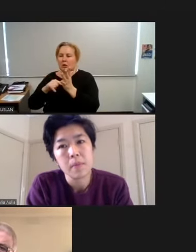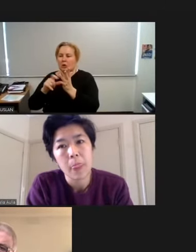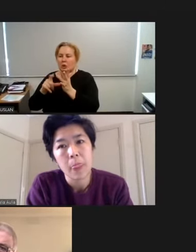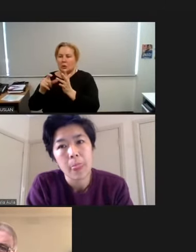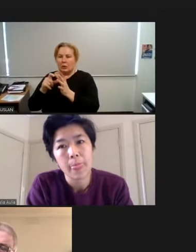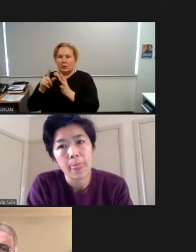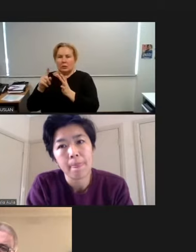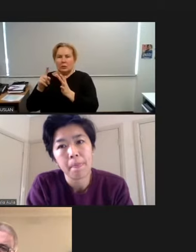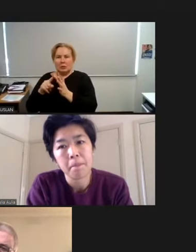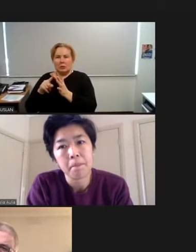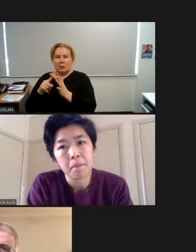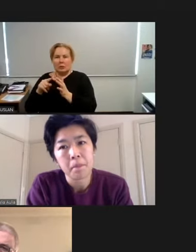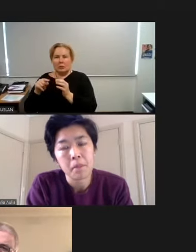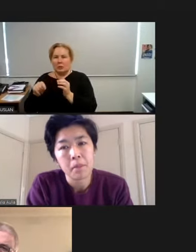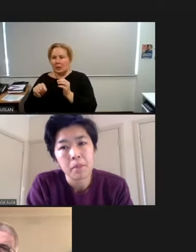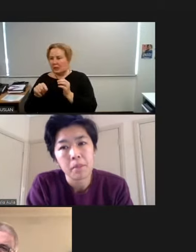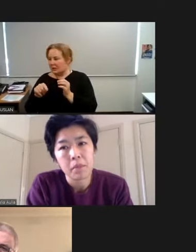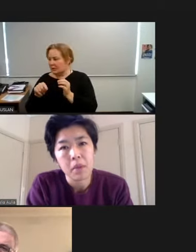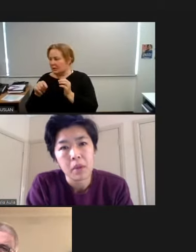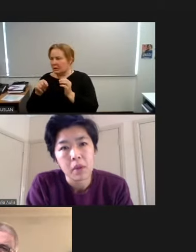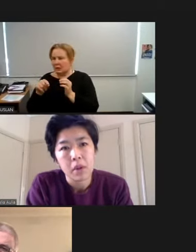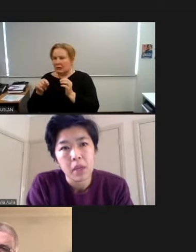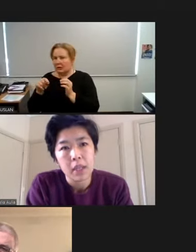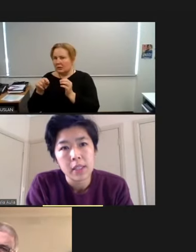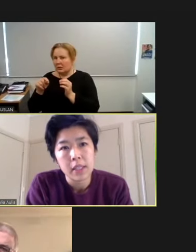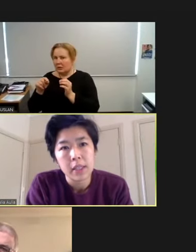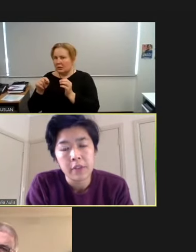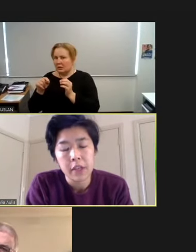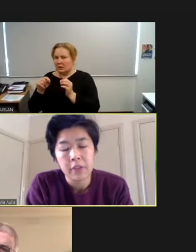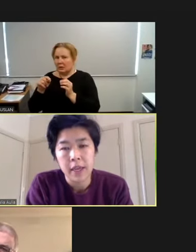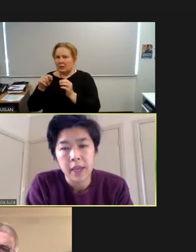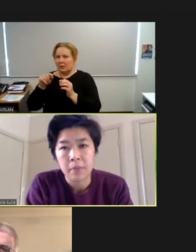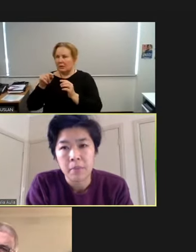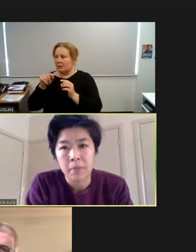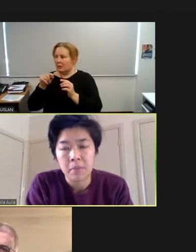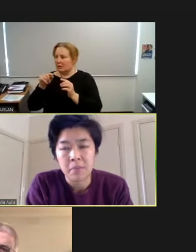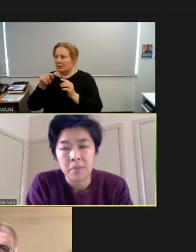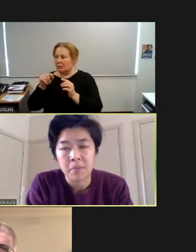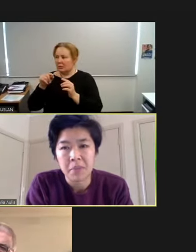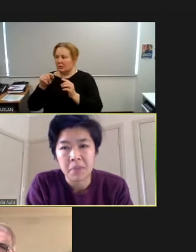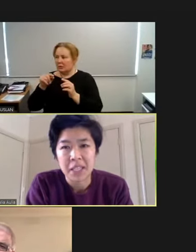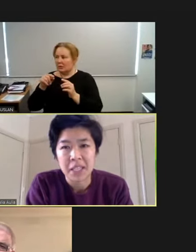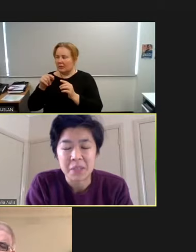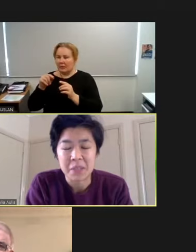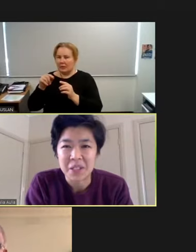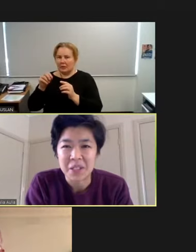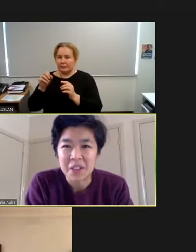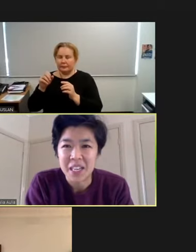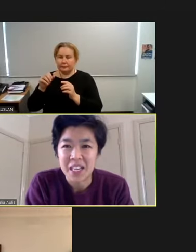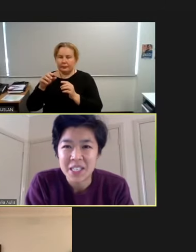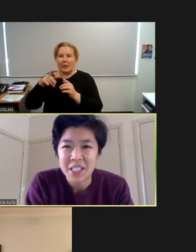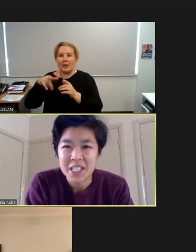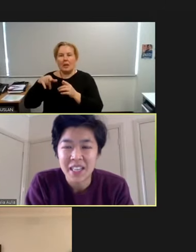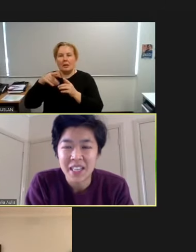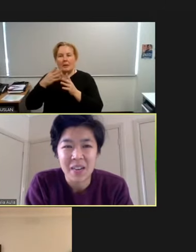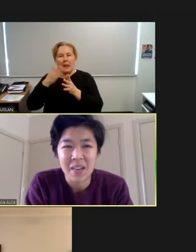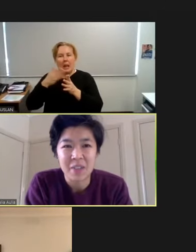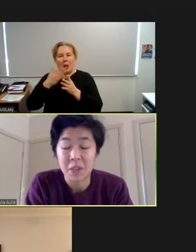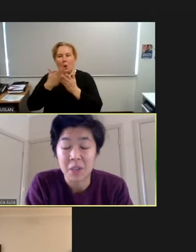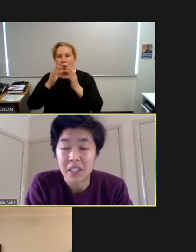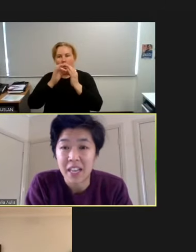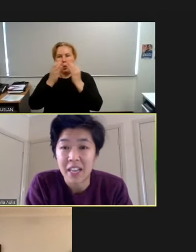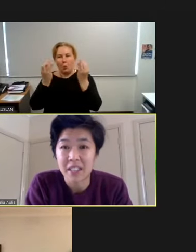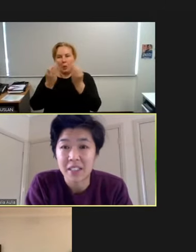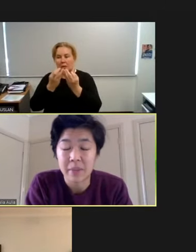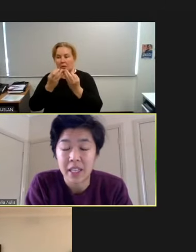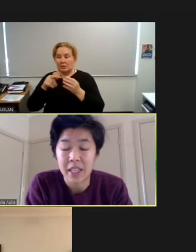priority postcodes or hotspots? Yeah, I guess it depends on the organisation and if the business